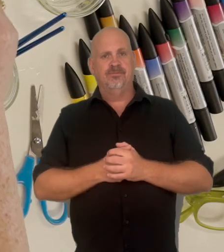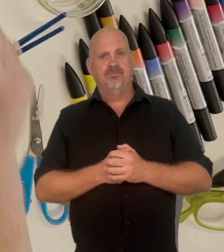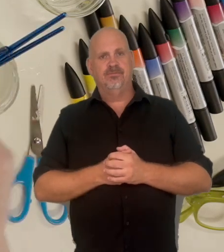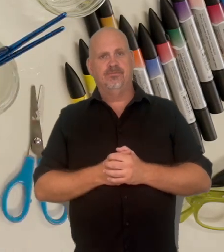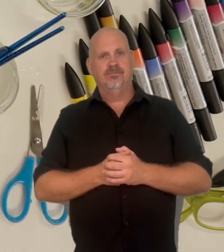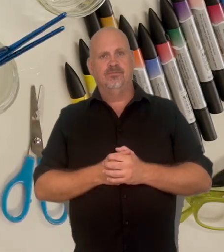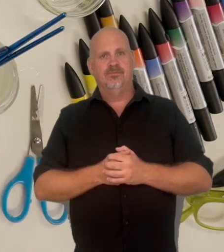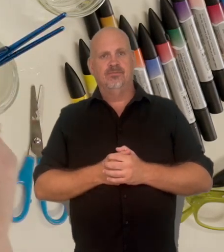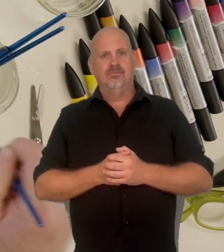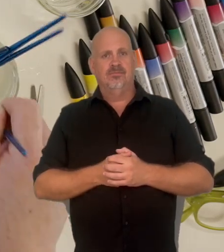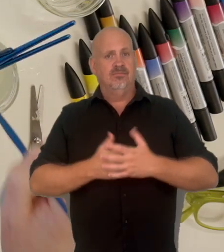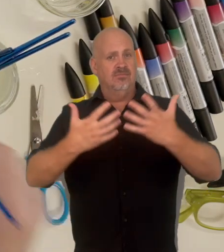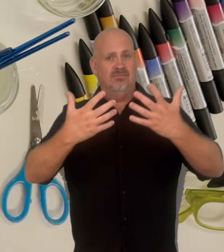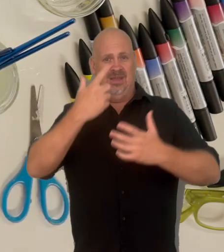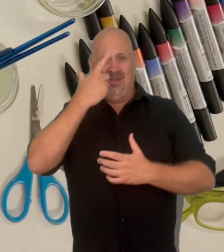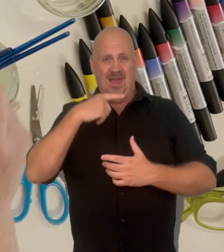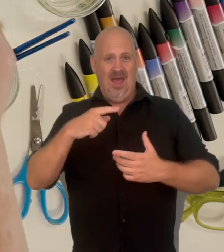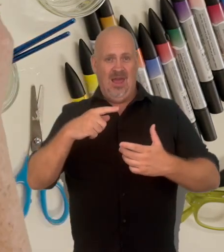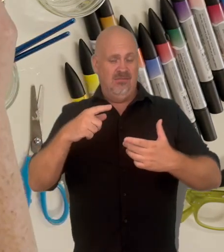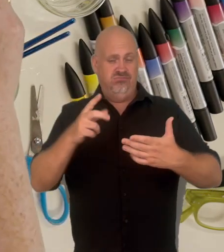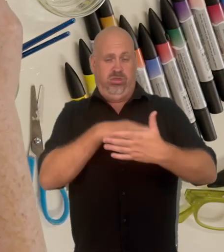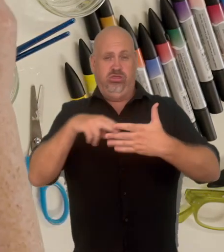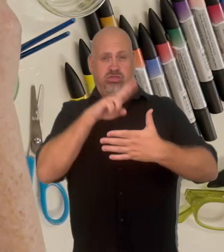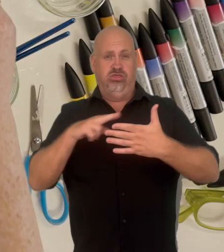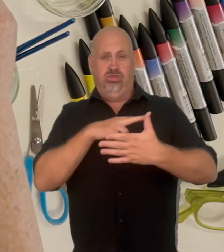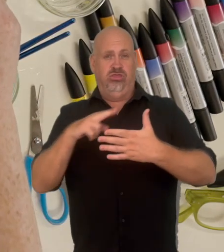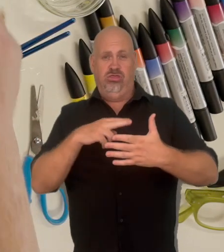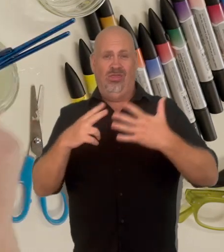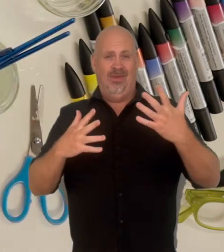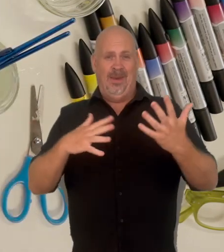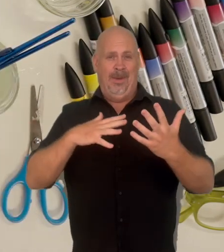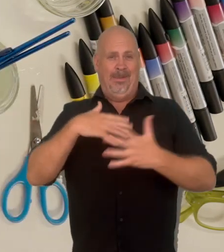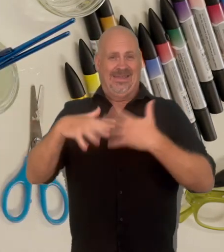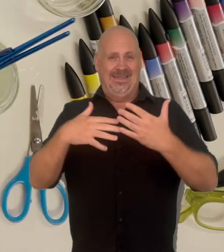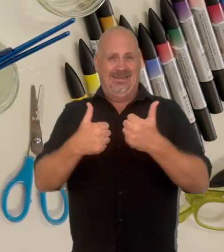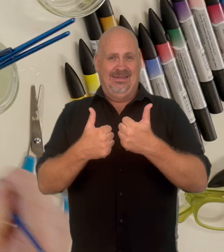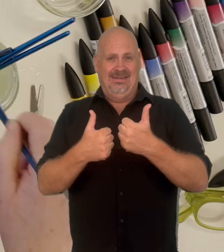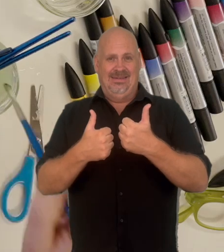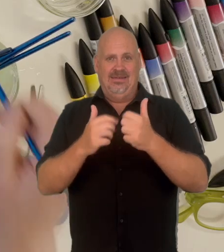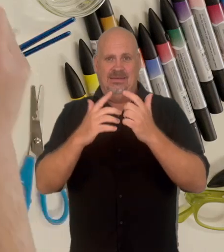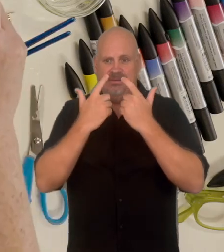and you can get as messy as you want to here. Don't be precious with these.